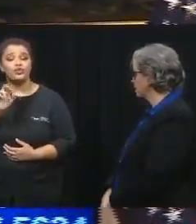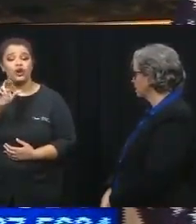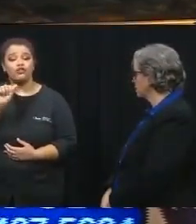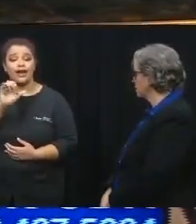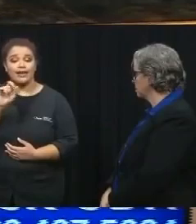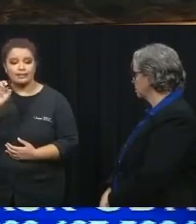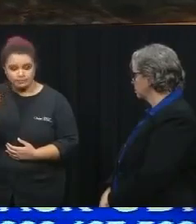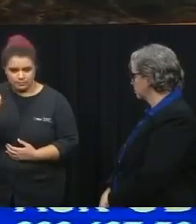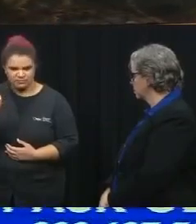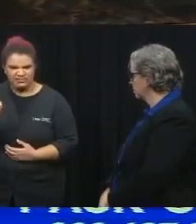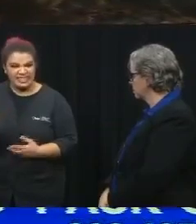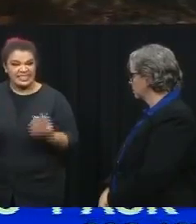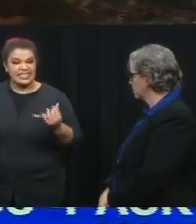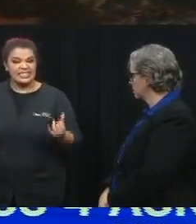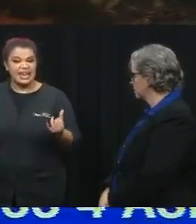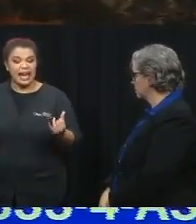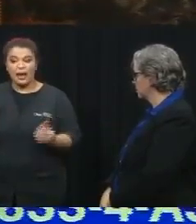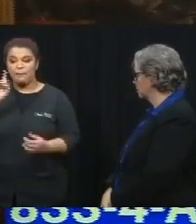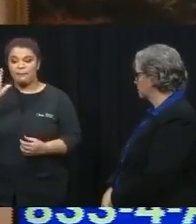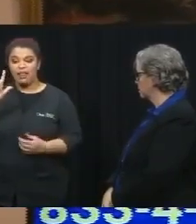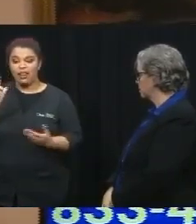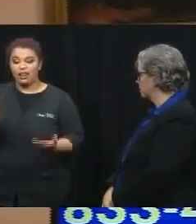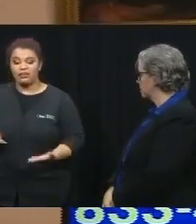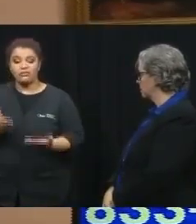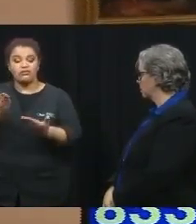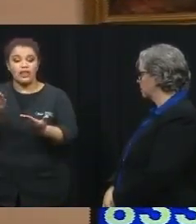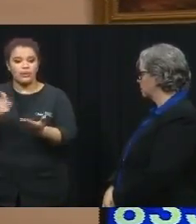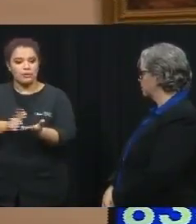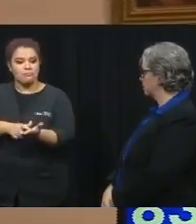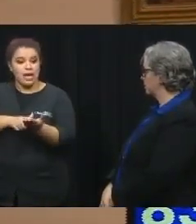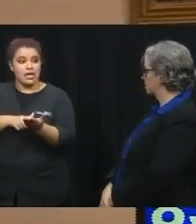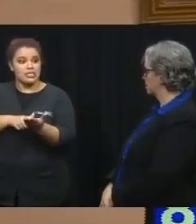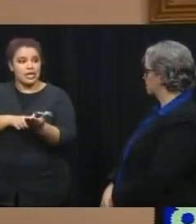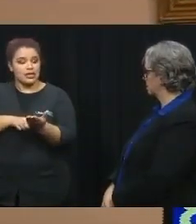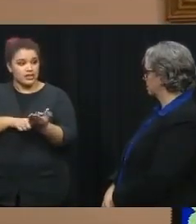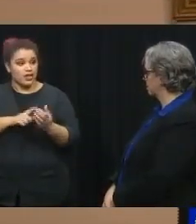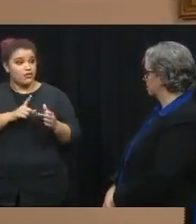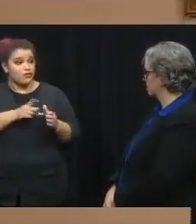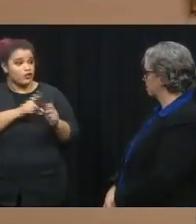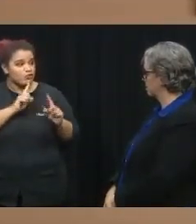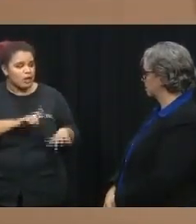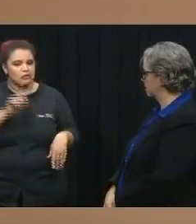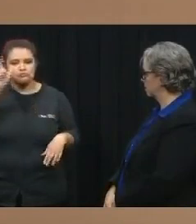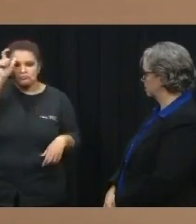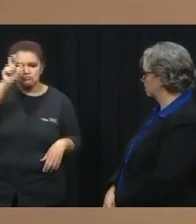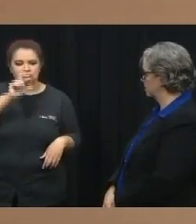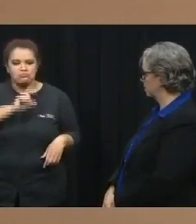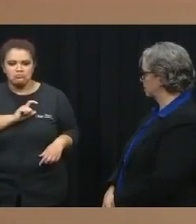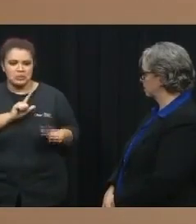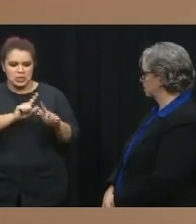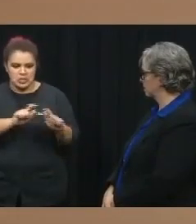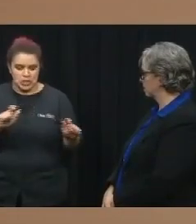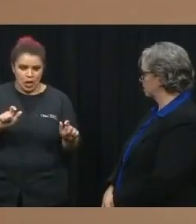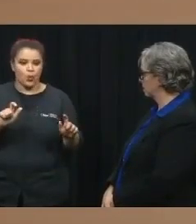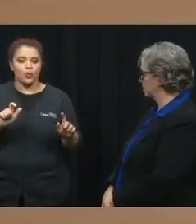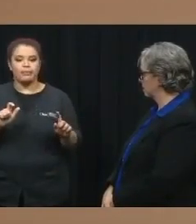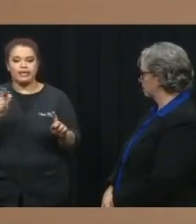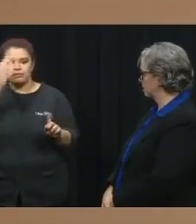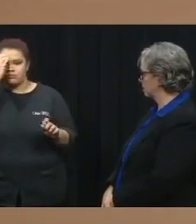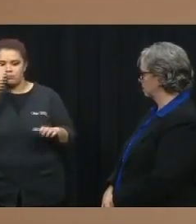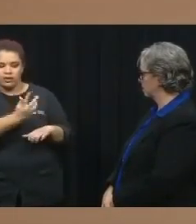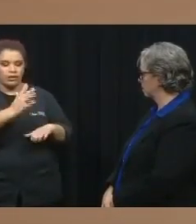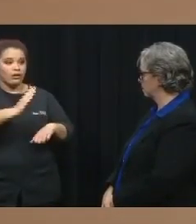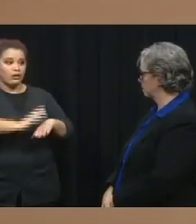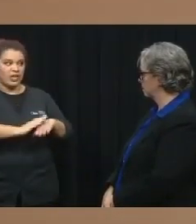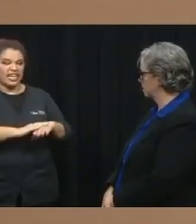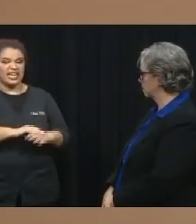would mandate that first responders be notified even if there is a presumptive positive for coronavirus.